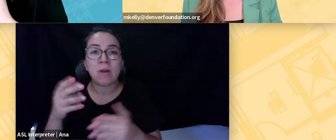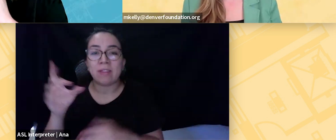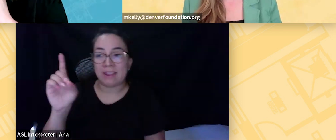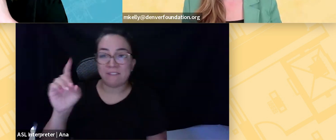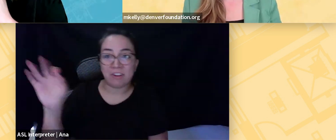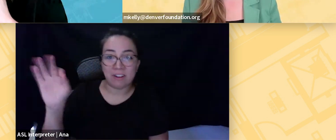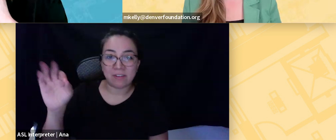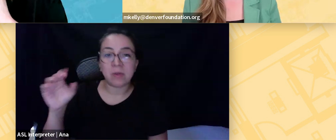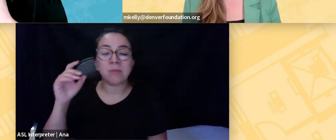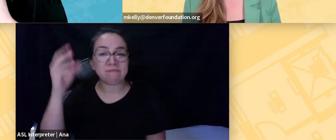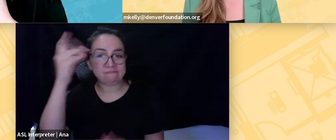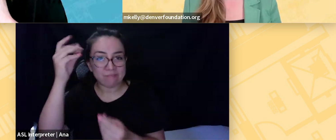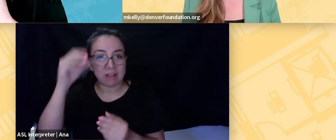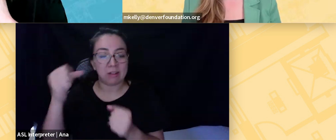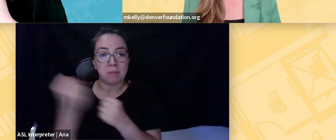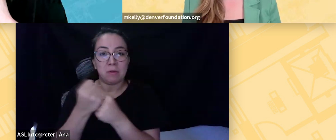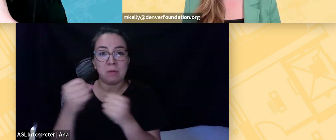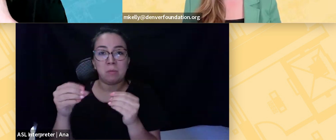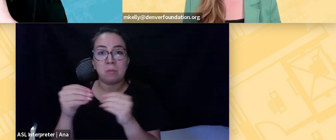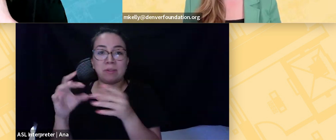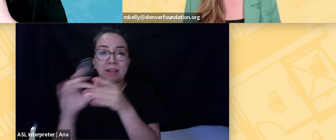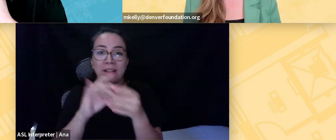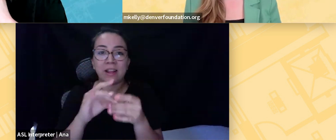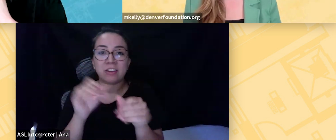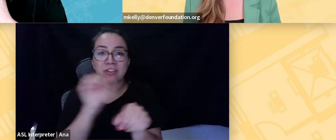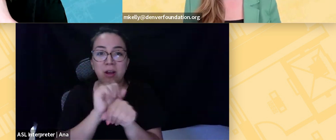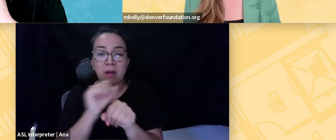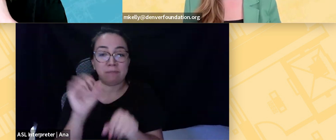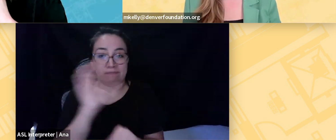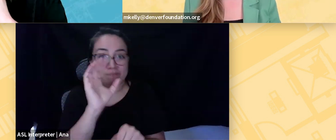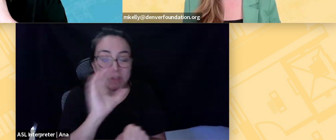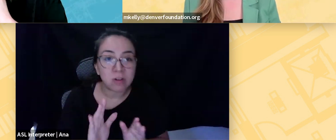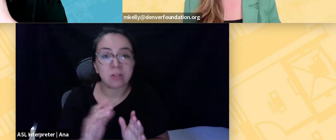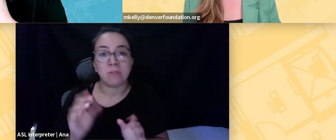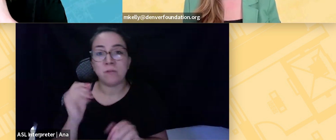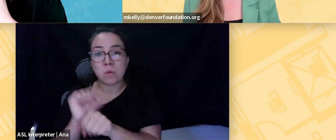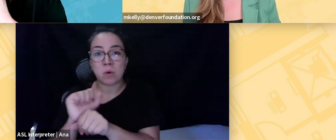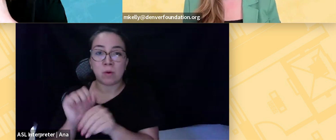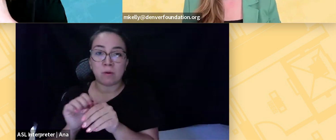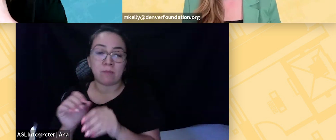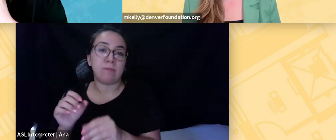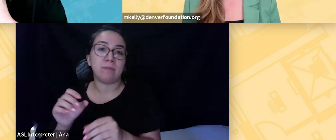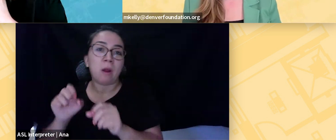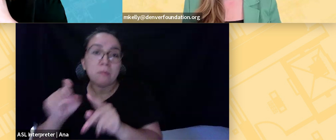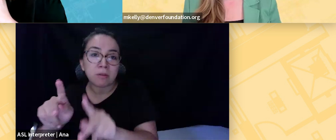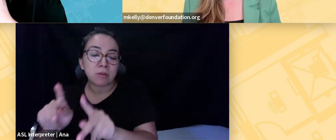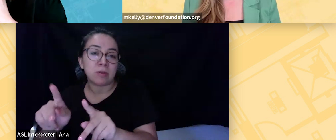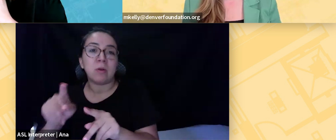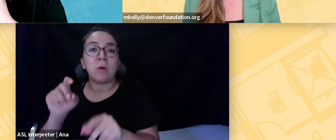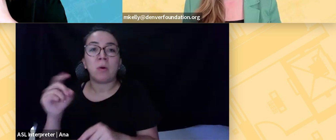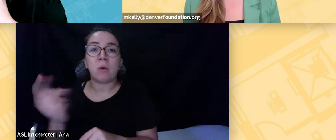Foundation consider supporting work to connect job seekers to workforce development opportunities, or